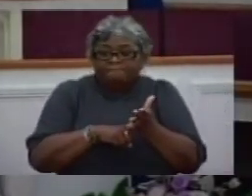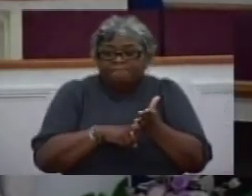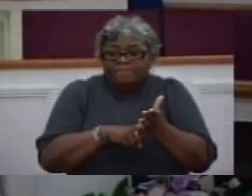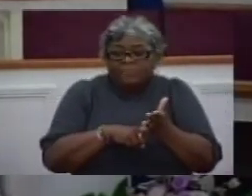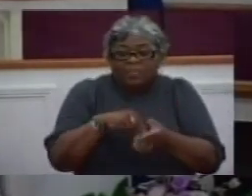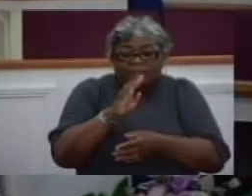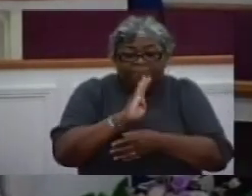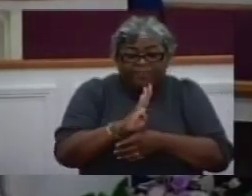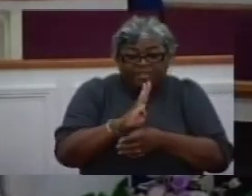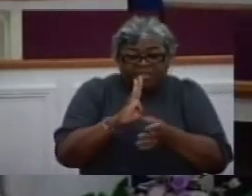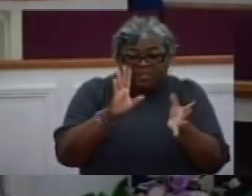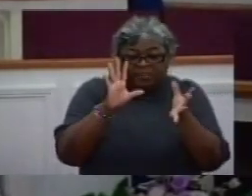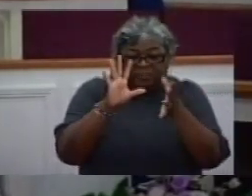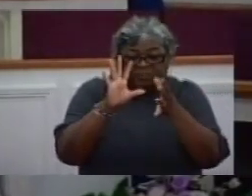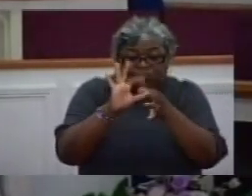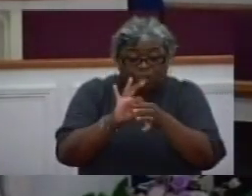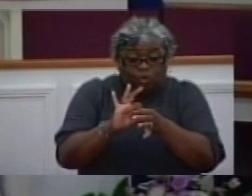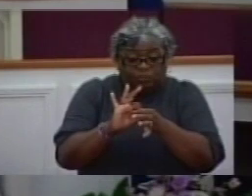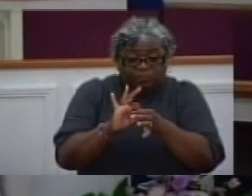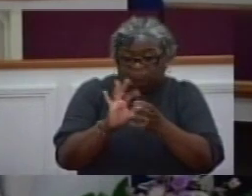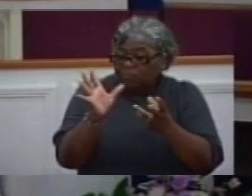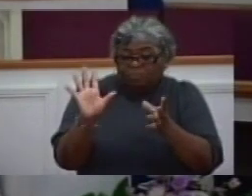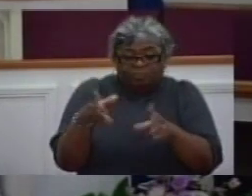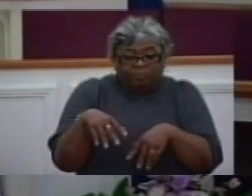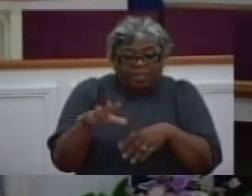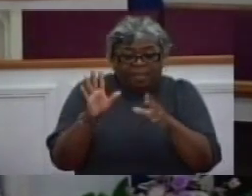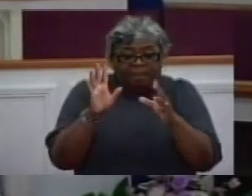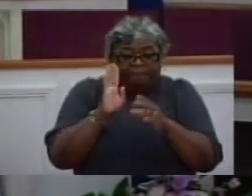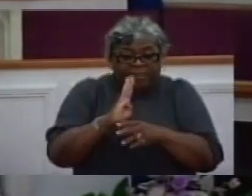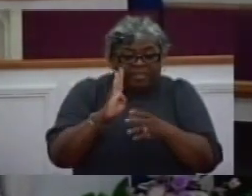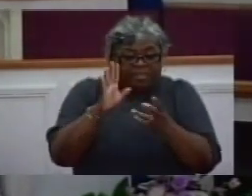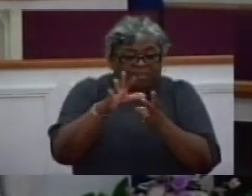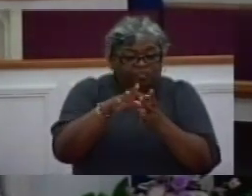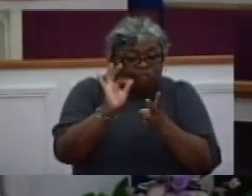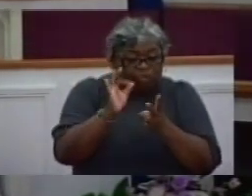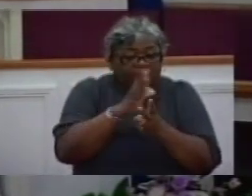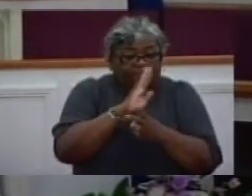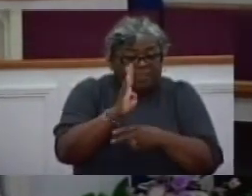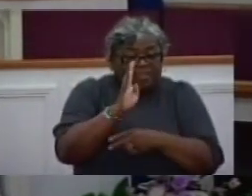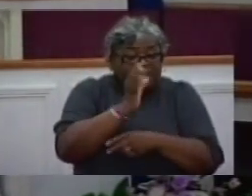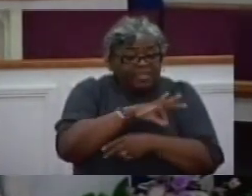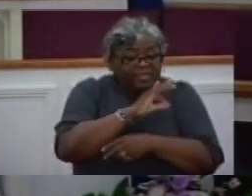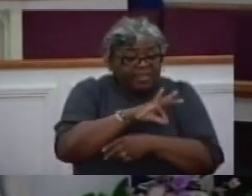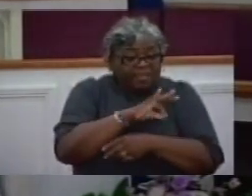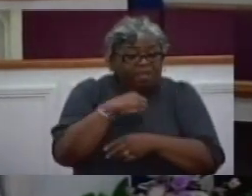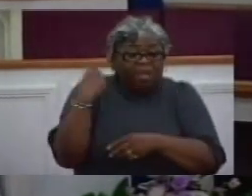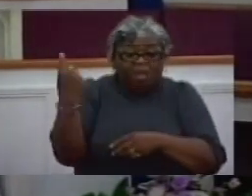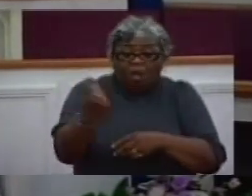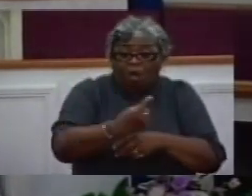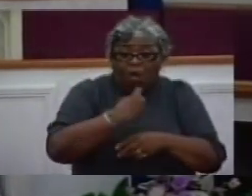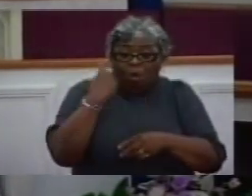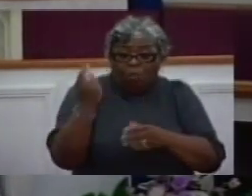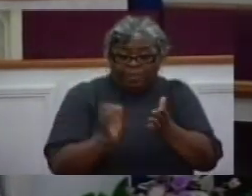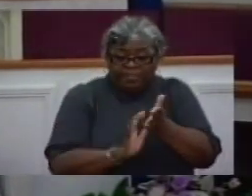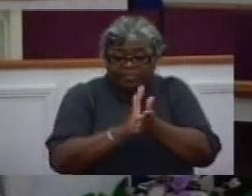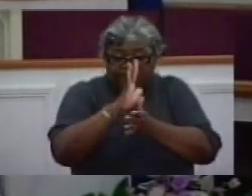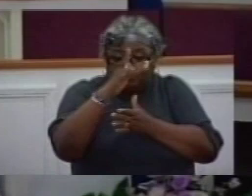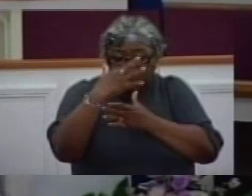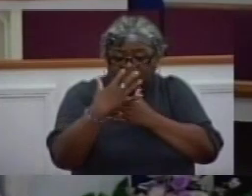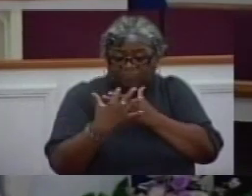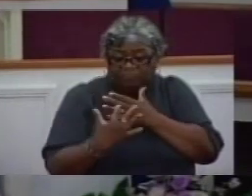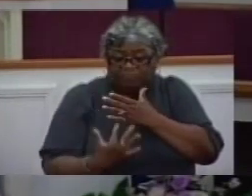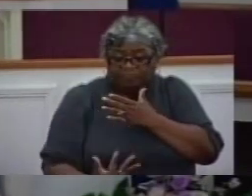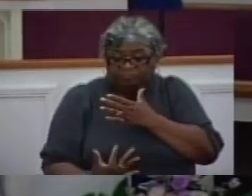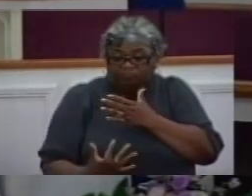Being chosen and being elected will always bring opposition